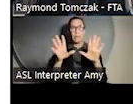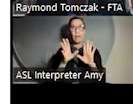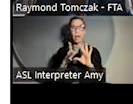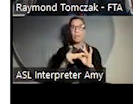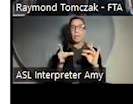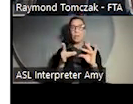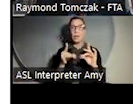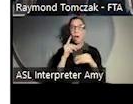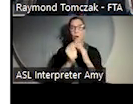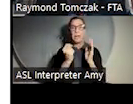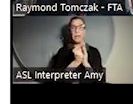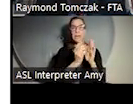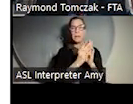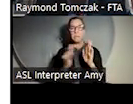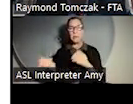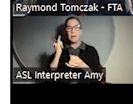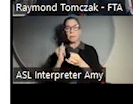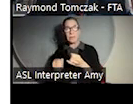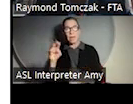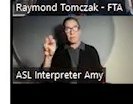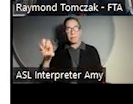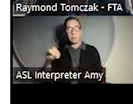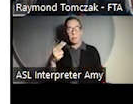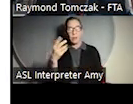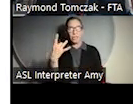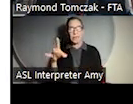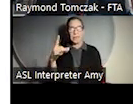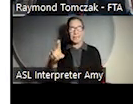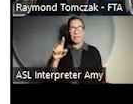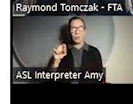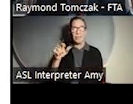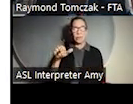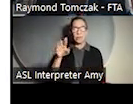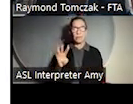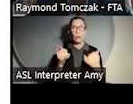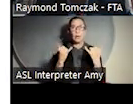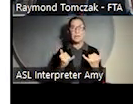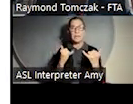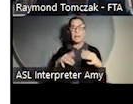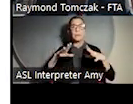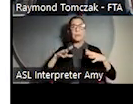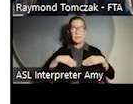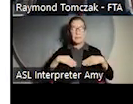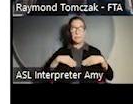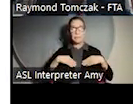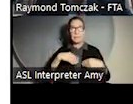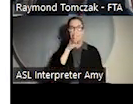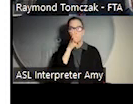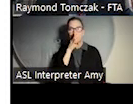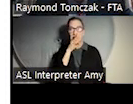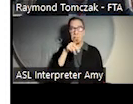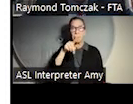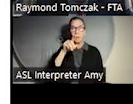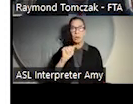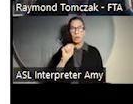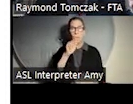remain open until March 18th, 2024. At this hearing, we are accepting oral comments on the Port Authority Bus Terminal